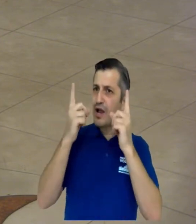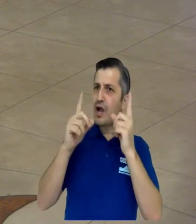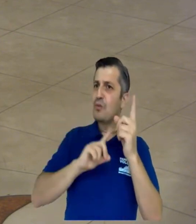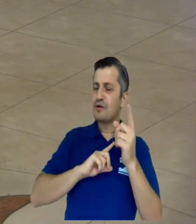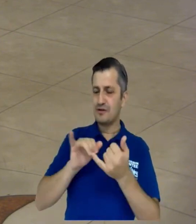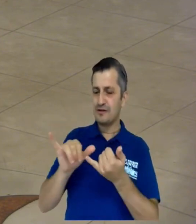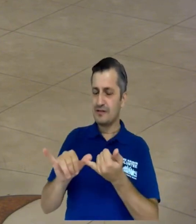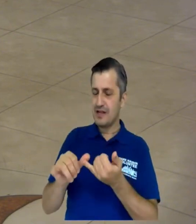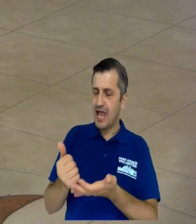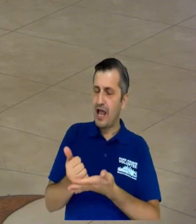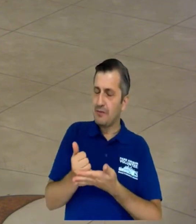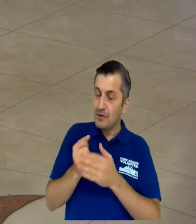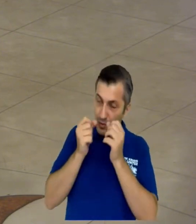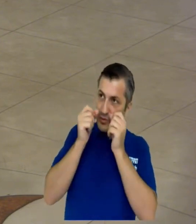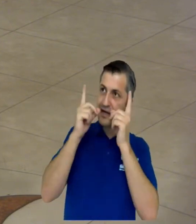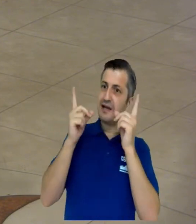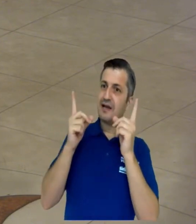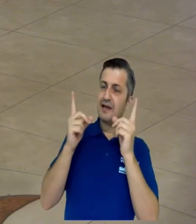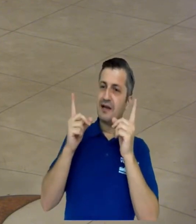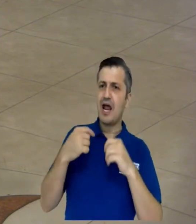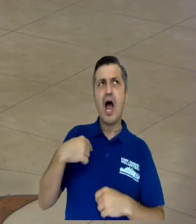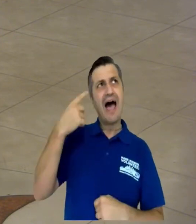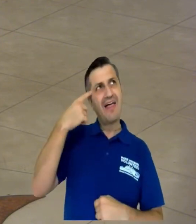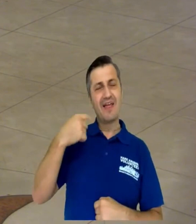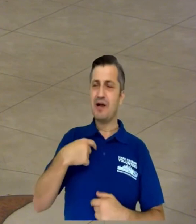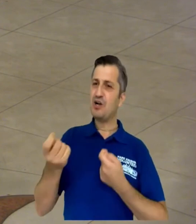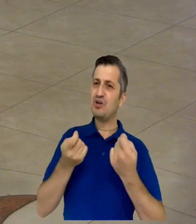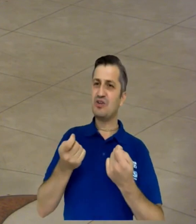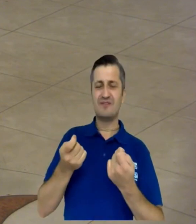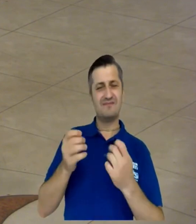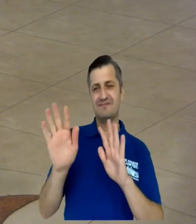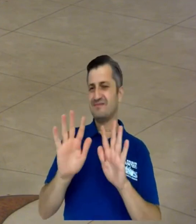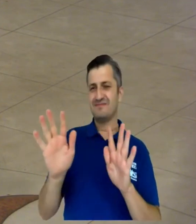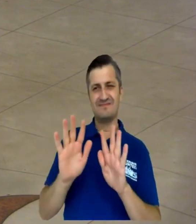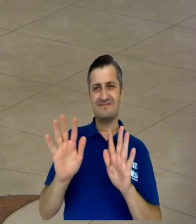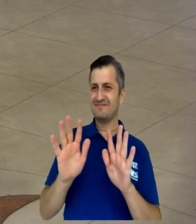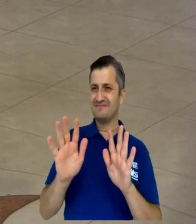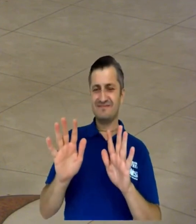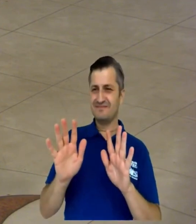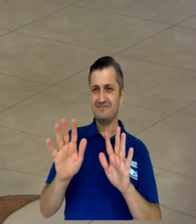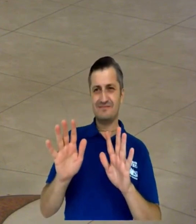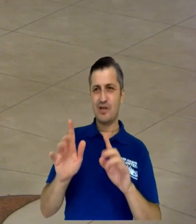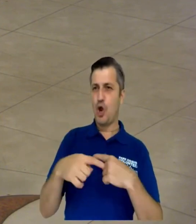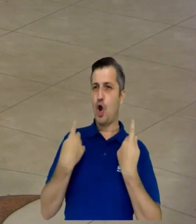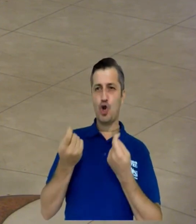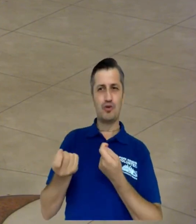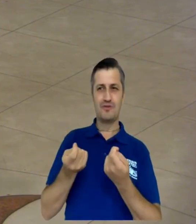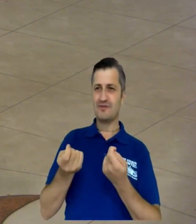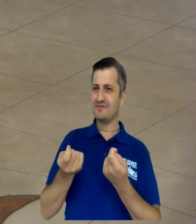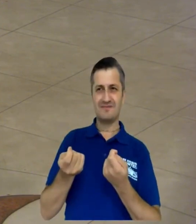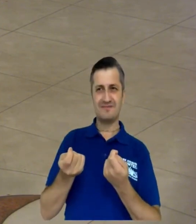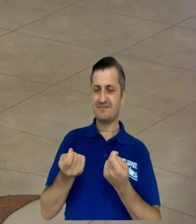Because actually, we think we're in control. We think that we're in control, and that's we're actually deceived.